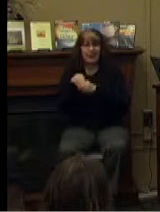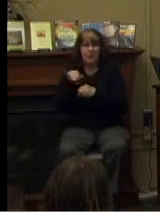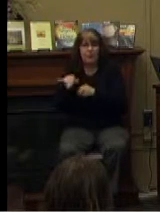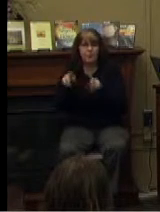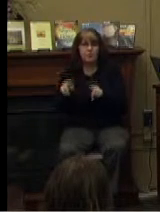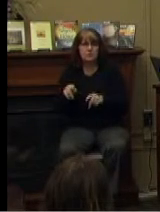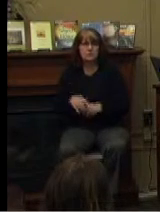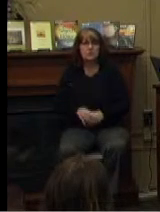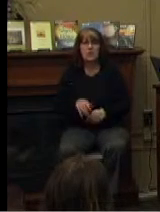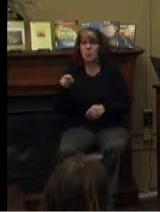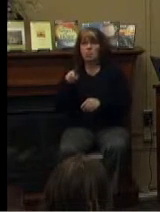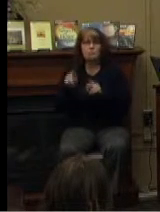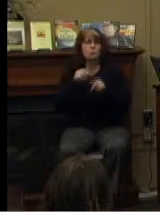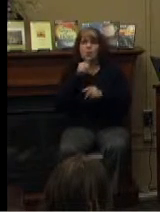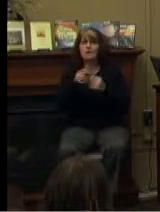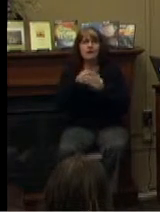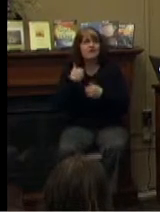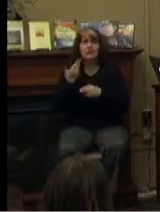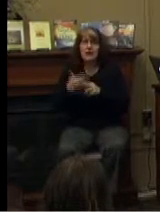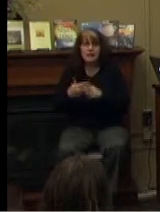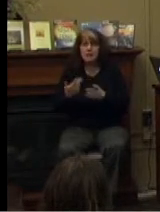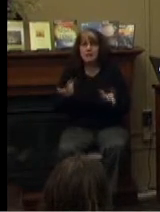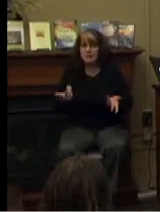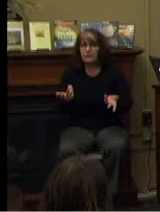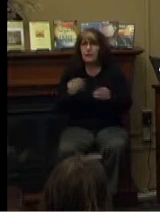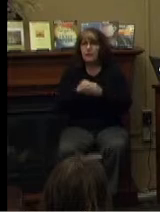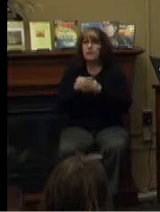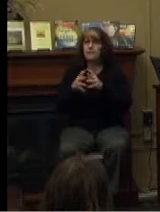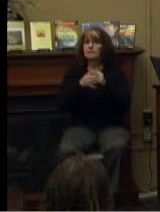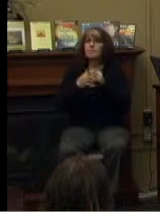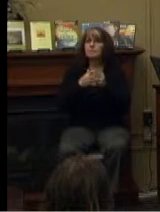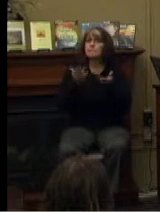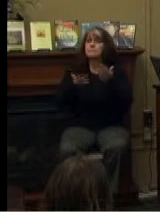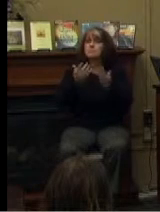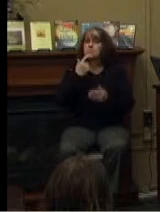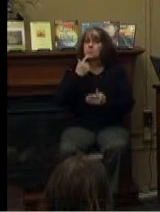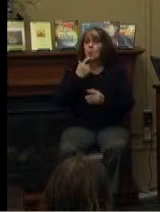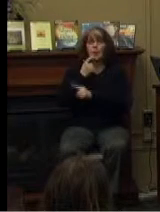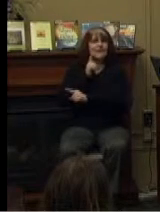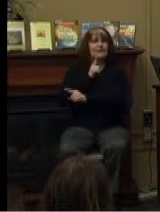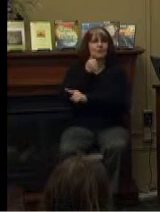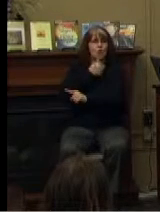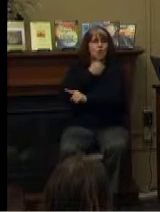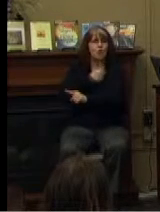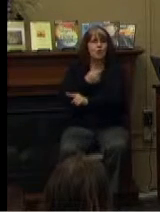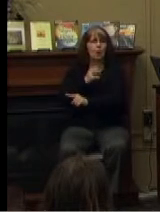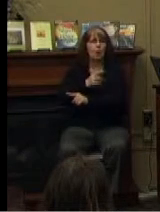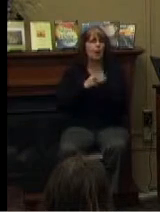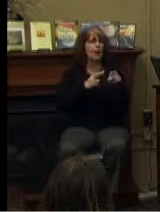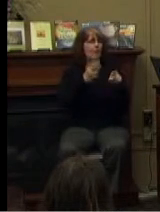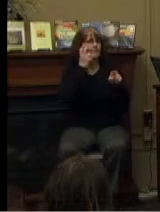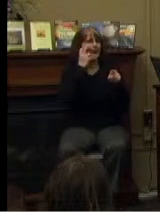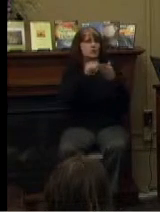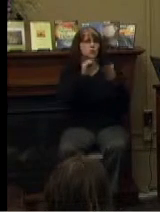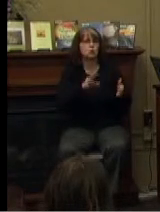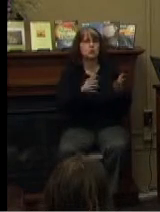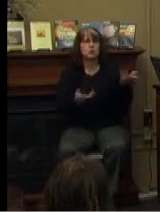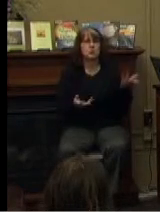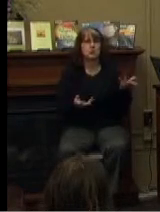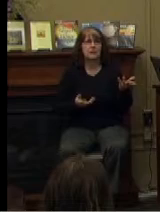even, they don't even have a name. So probably in America they will say, well, that deaf girl or that blind student.